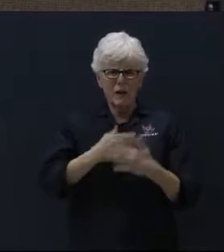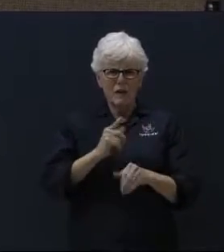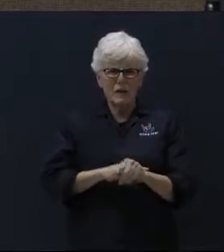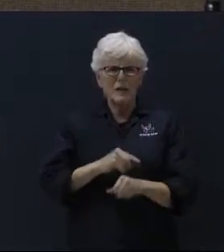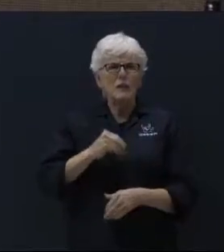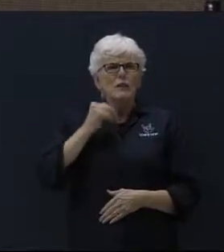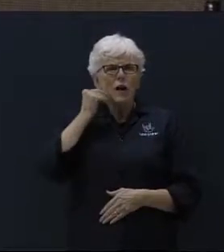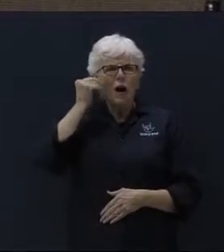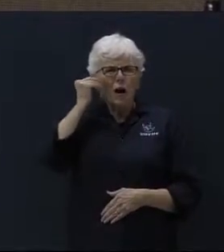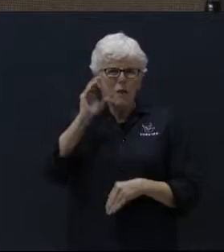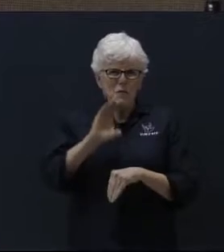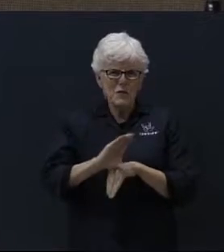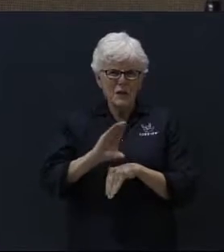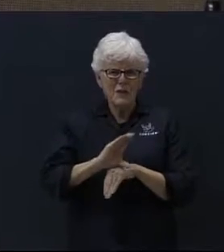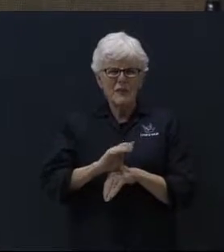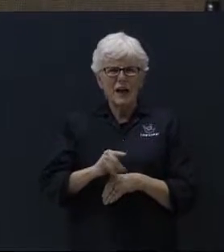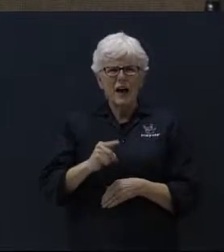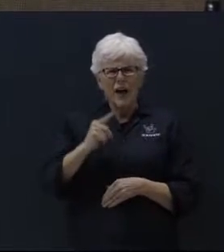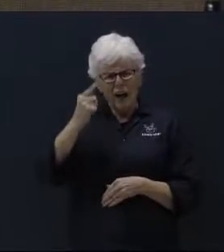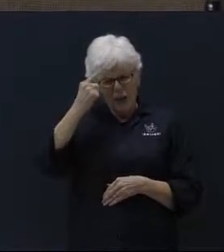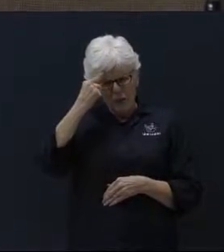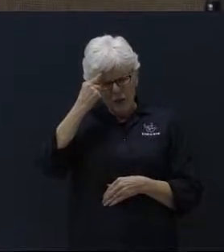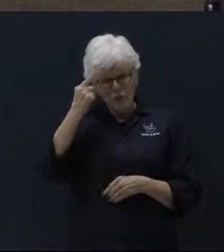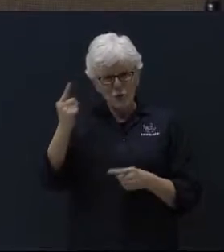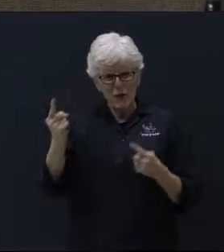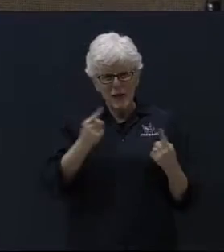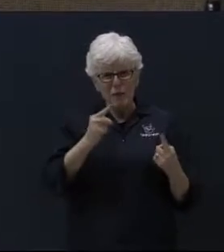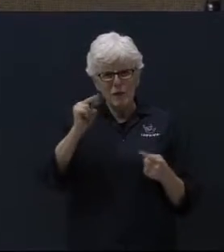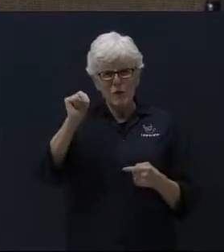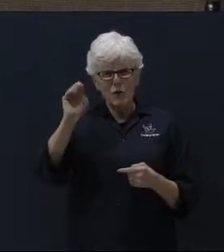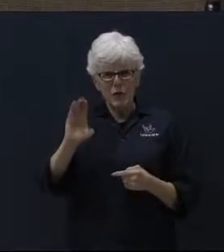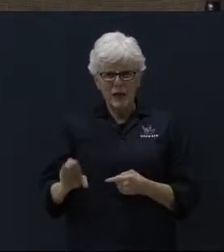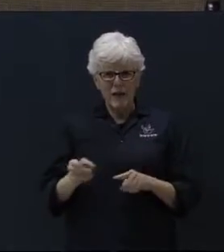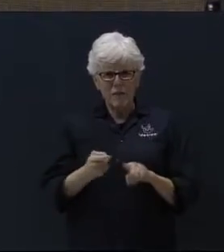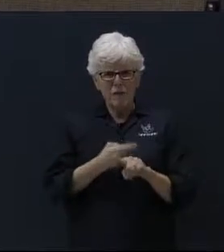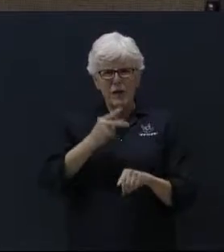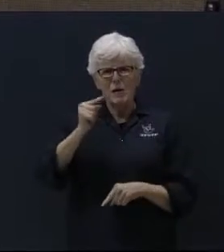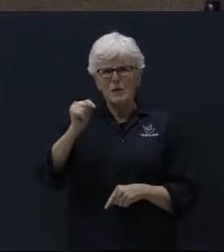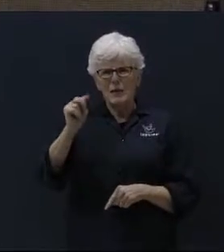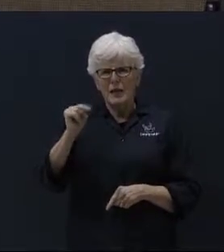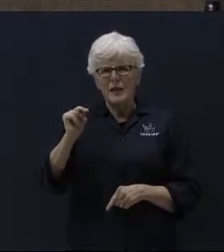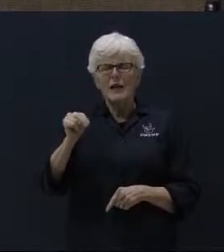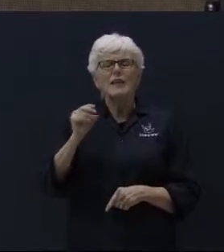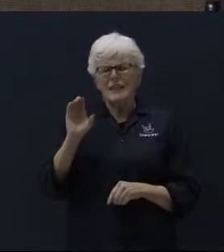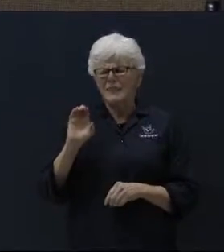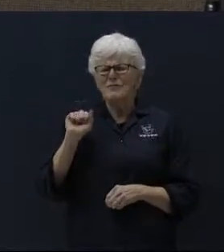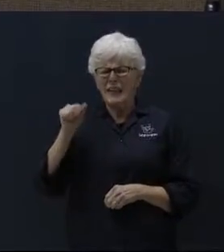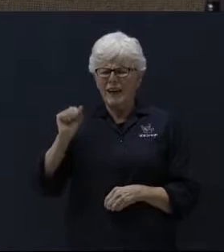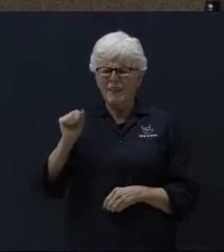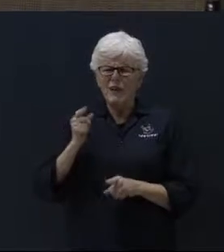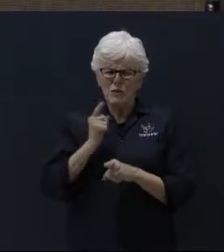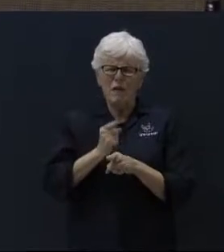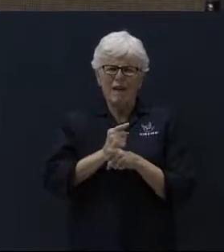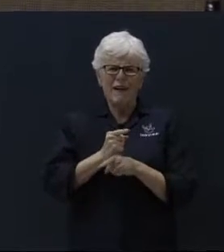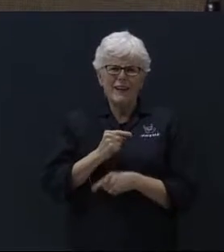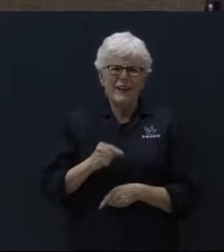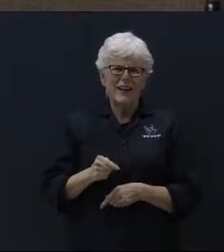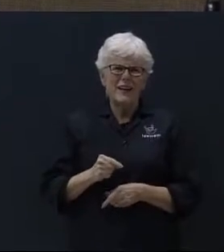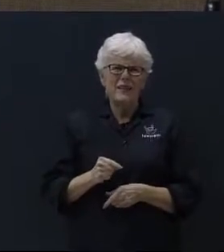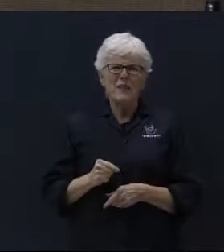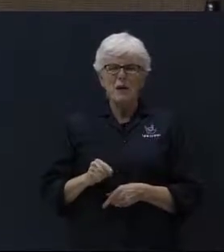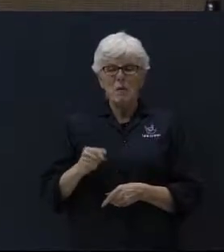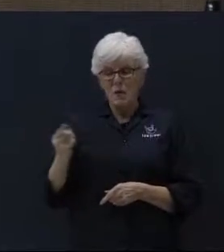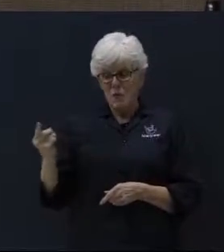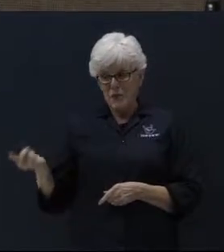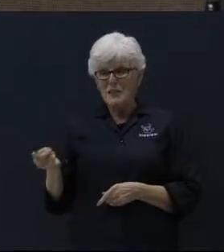home church. They say, I thought you came from North Carolina, from Tennessee. And we say, oh, yeah, we did. That's our home